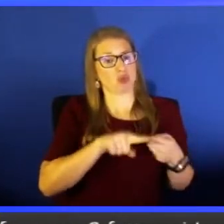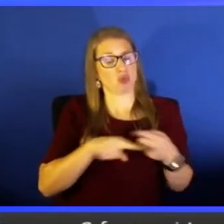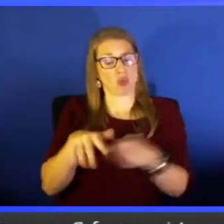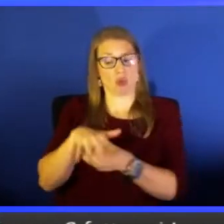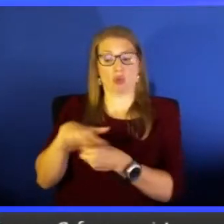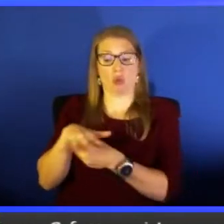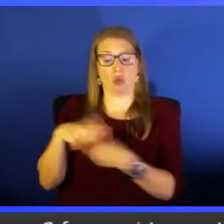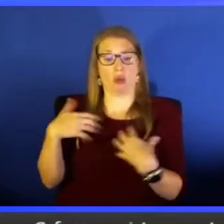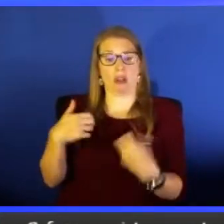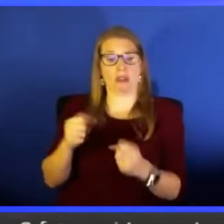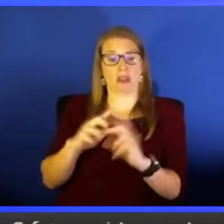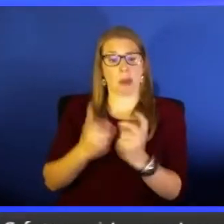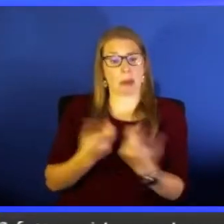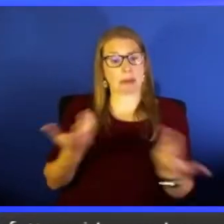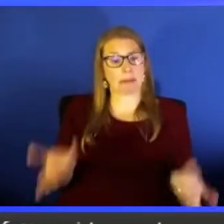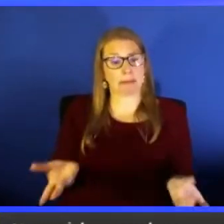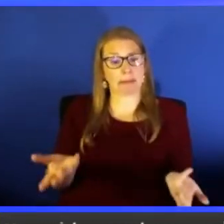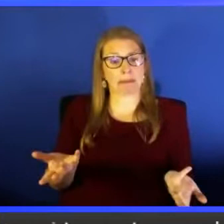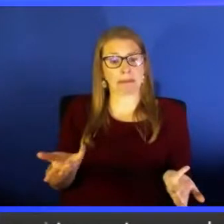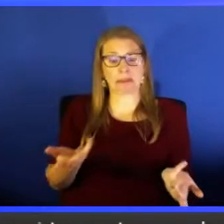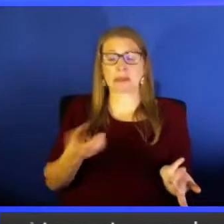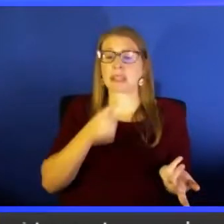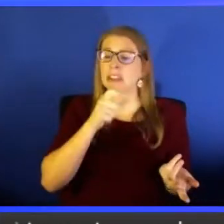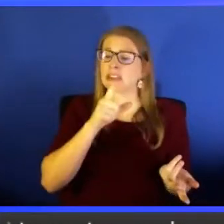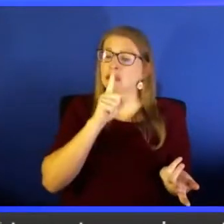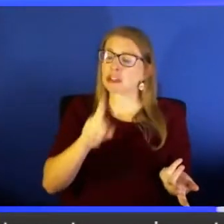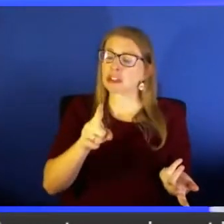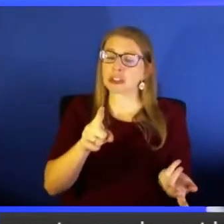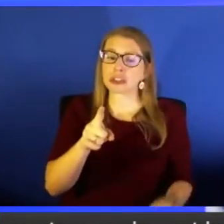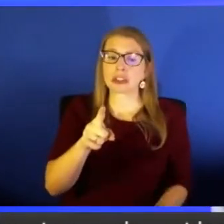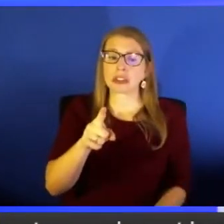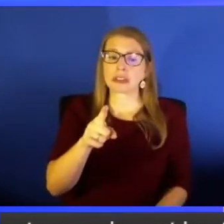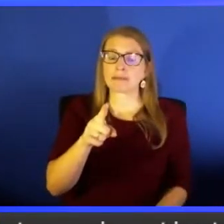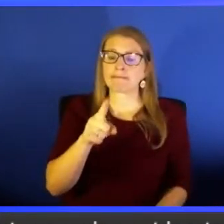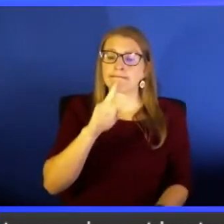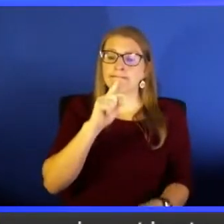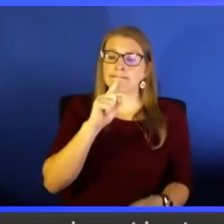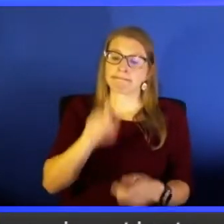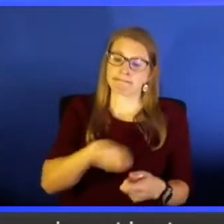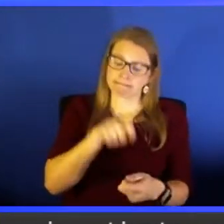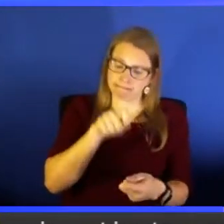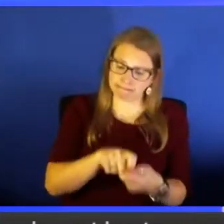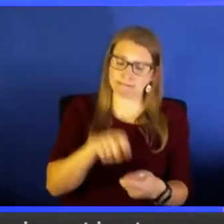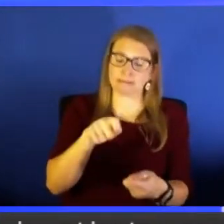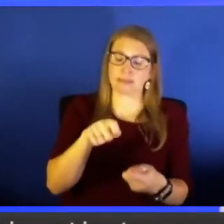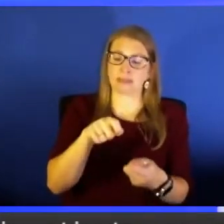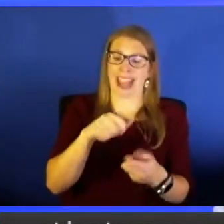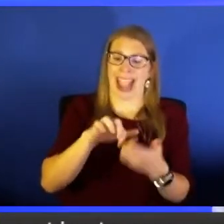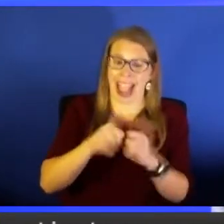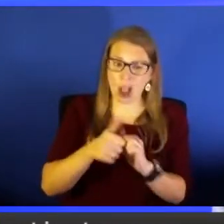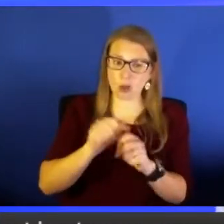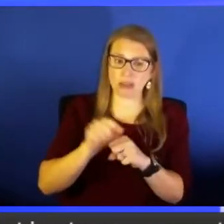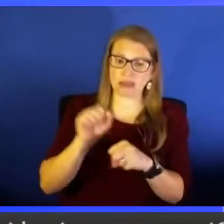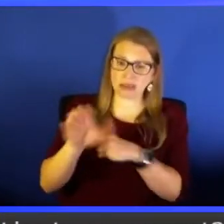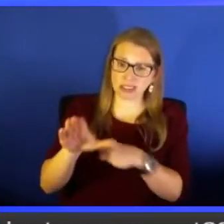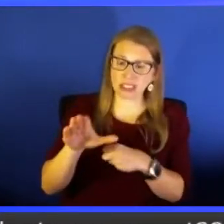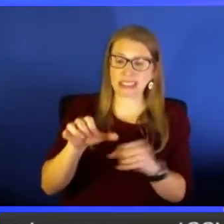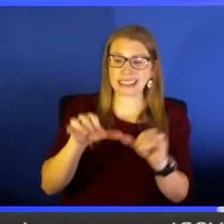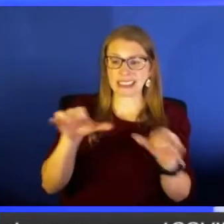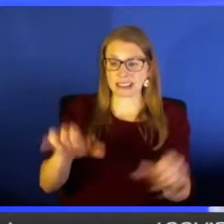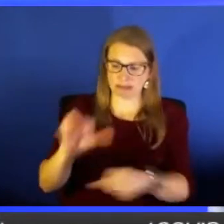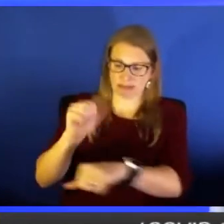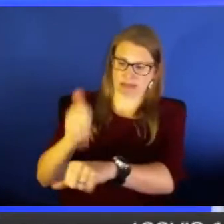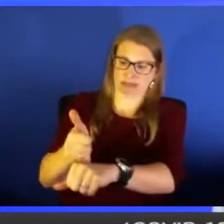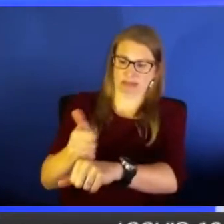department? I'm not sure of the actual methods to do that at this point in time. I don't know what systems are in place to be able to do